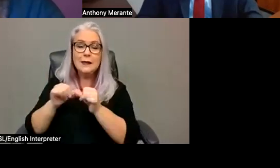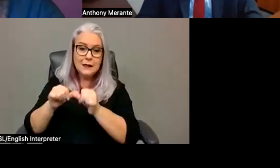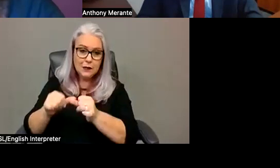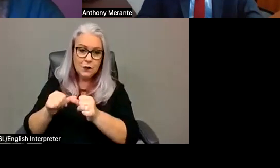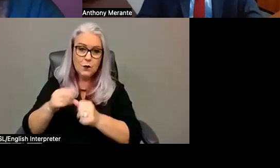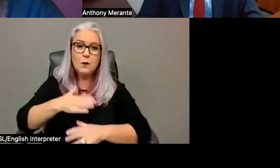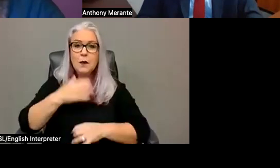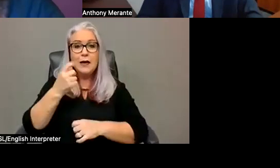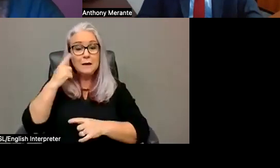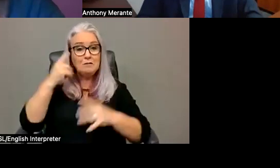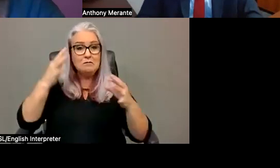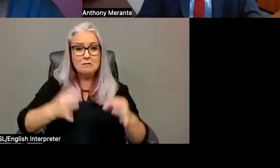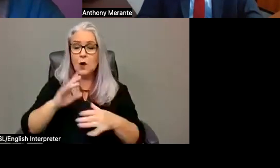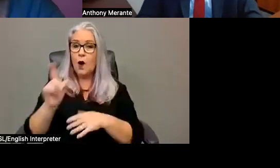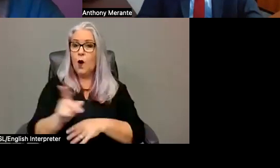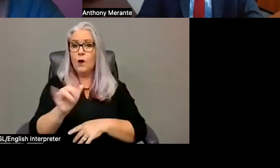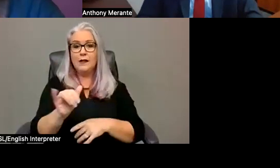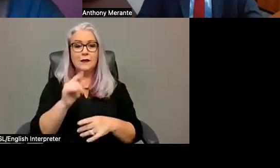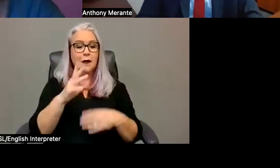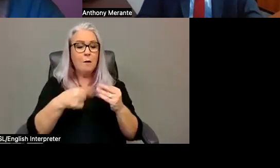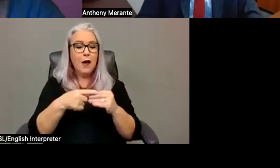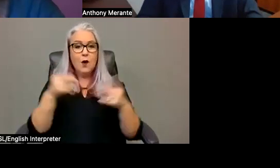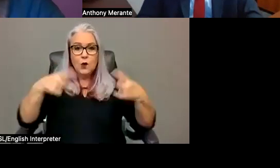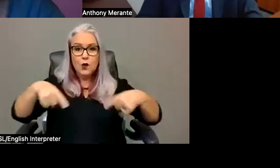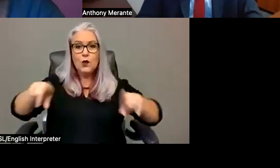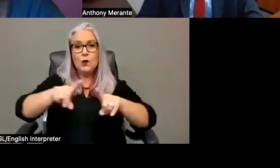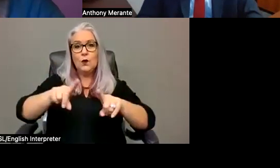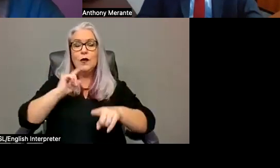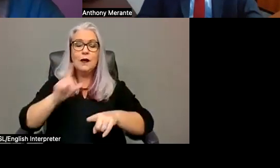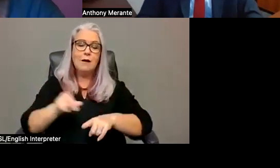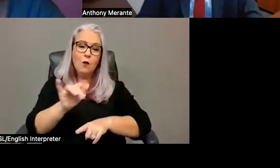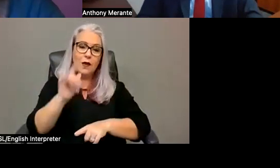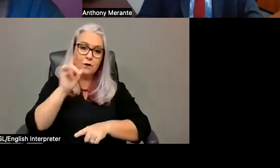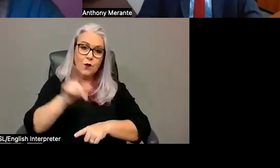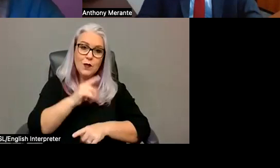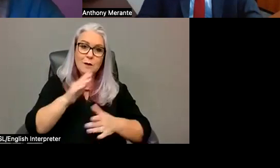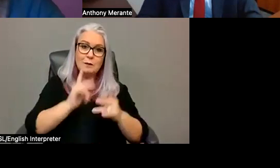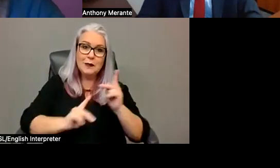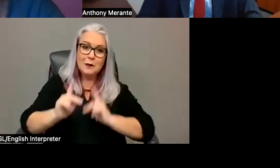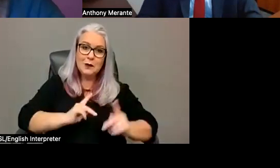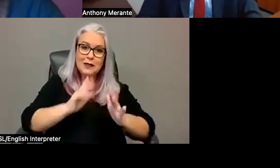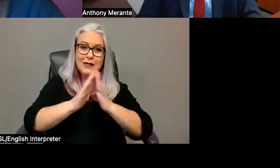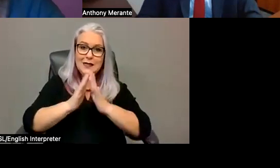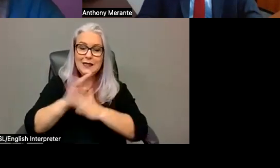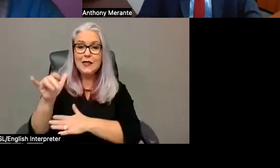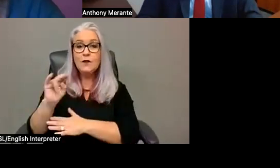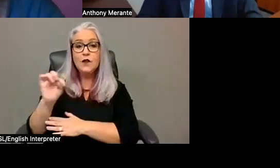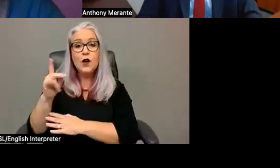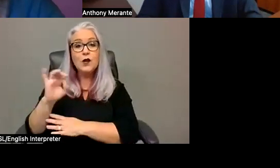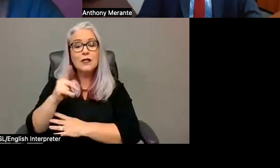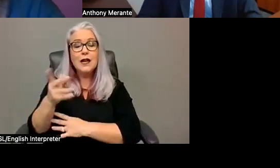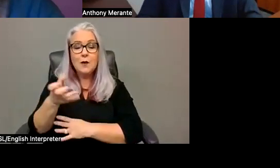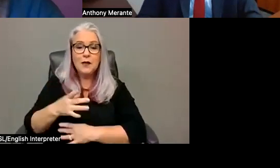always been about you, and all my political life, I will always be for the people of the city of Yonkers. And I look forward to serving them as their